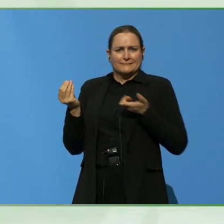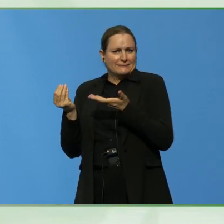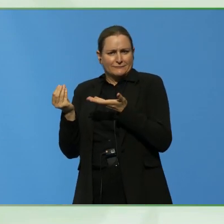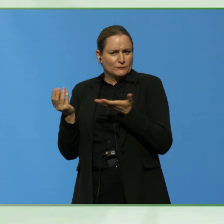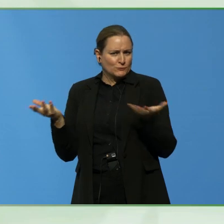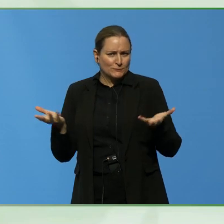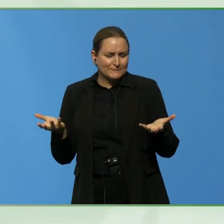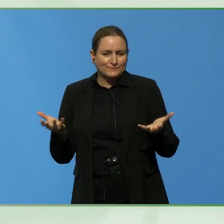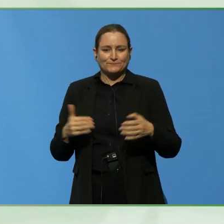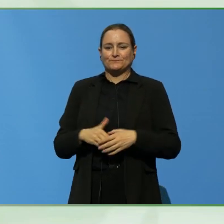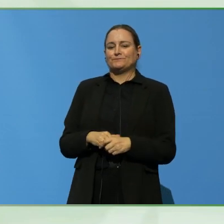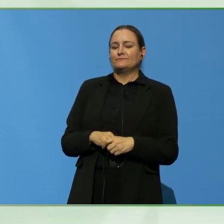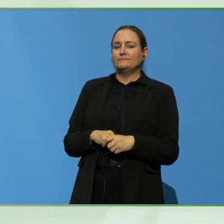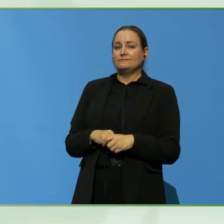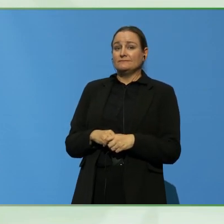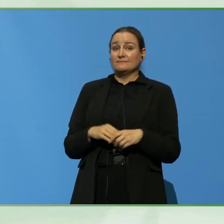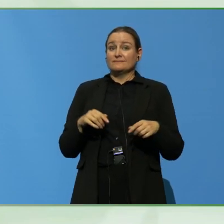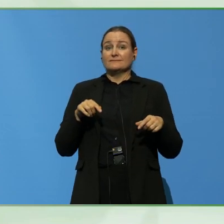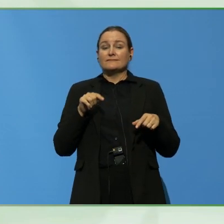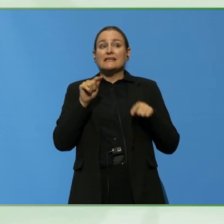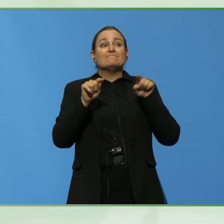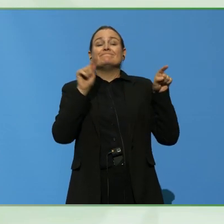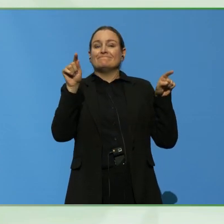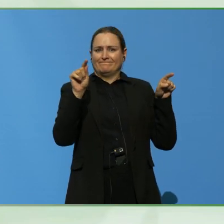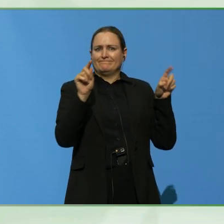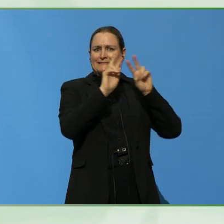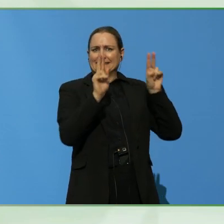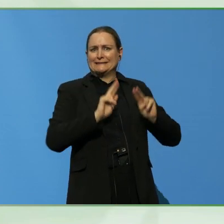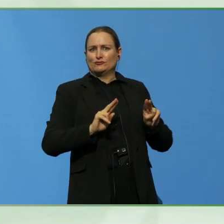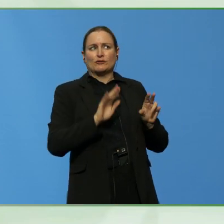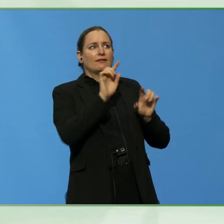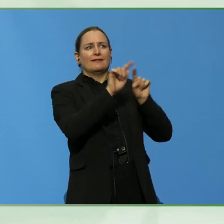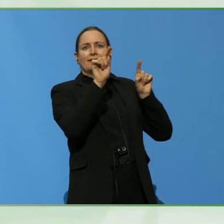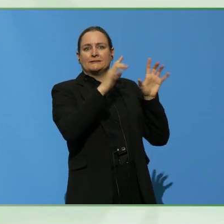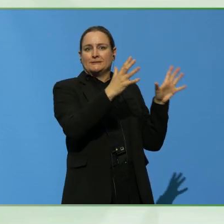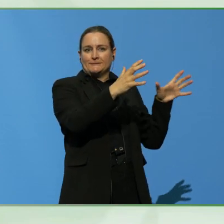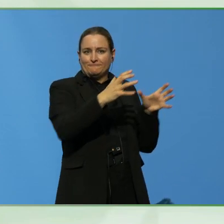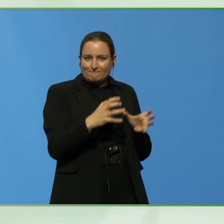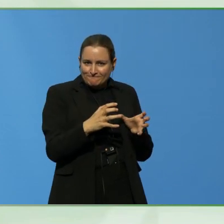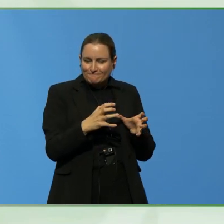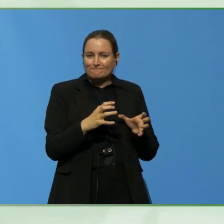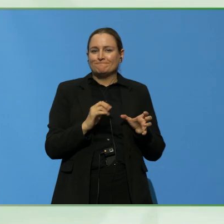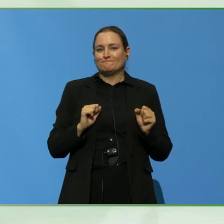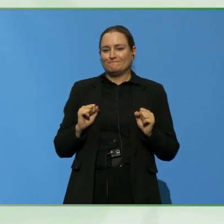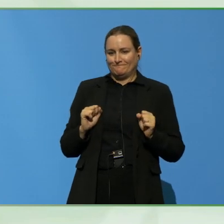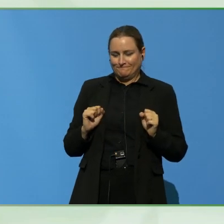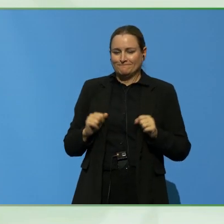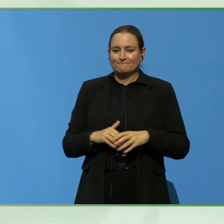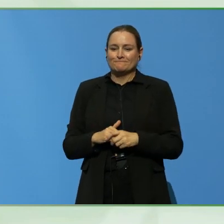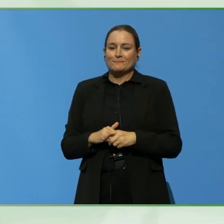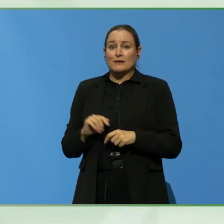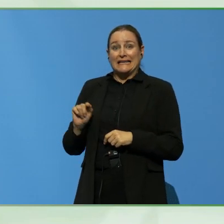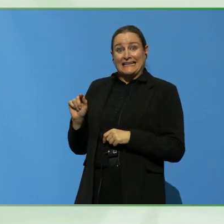that international startups and company come to join us. Alors, two ways to join